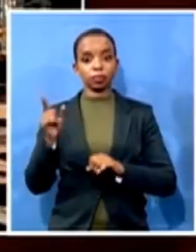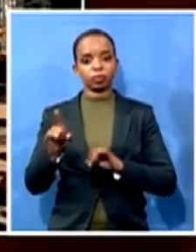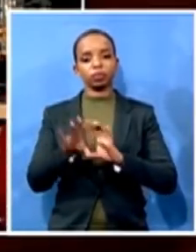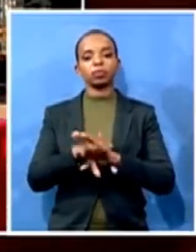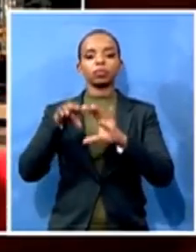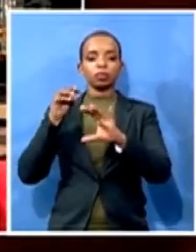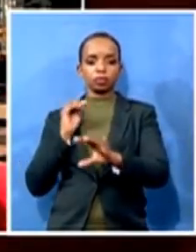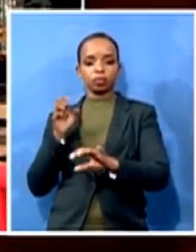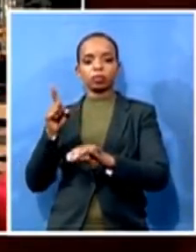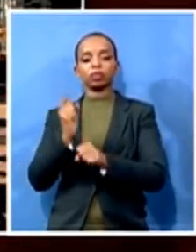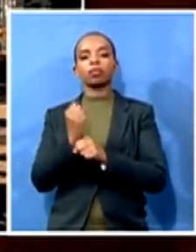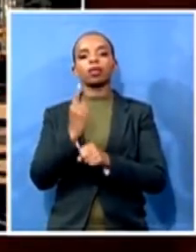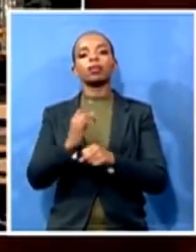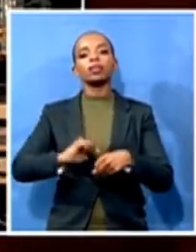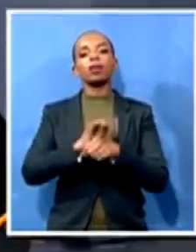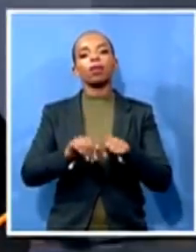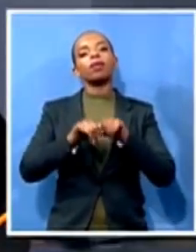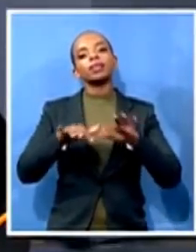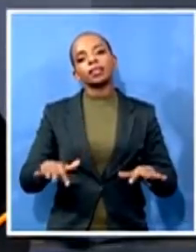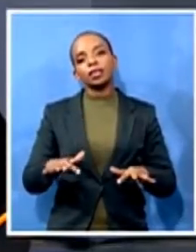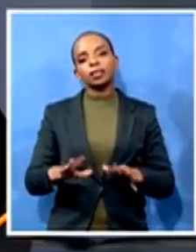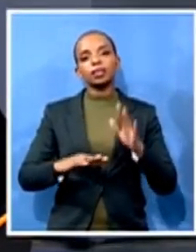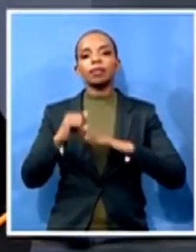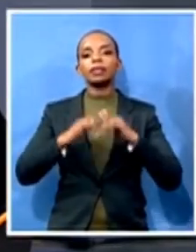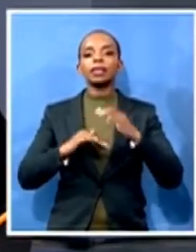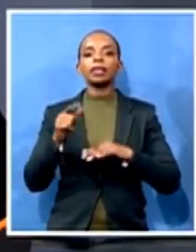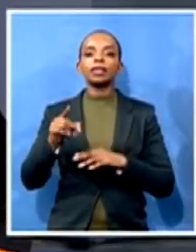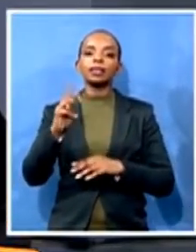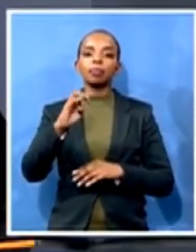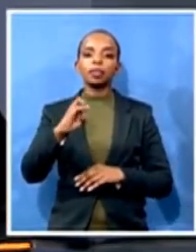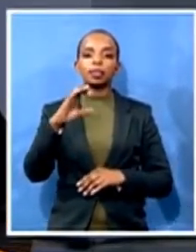the MEC for Health in Gauteng, Dr. Bandile Masuku, is there to make further inspections.